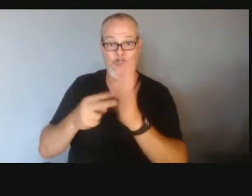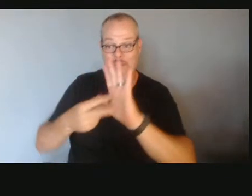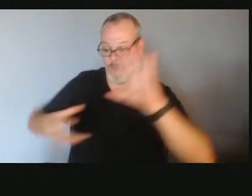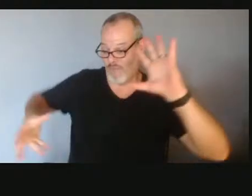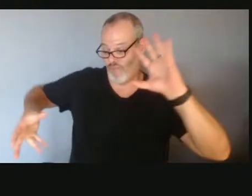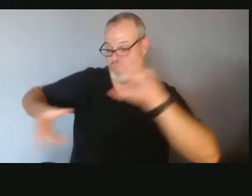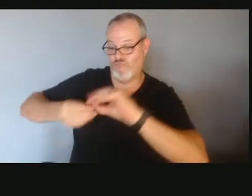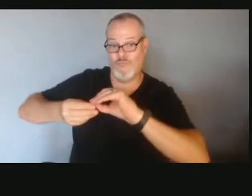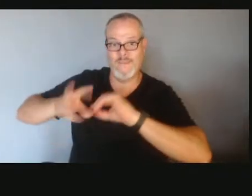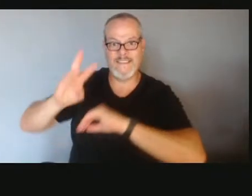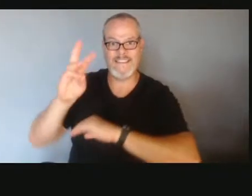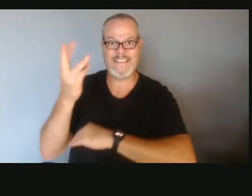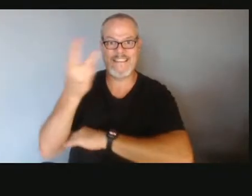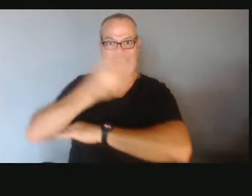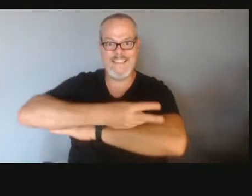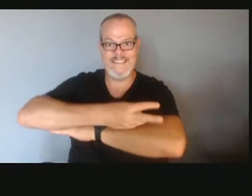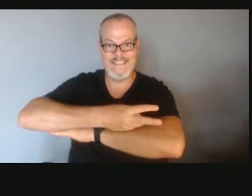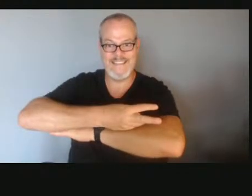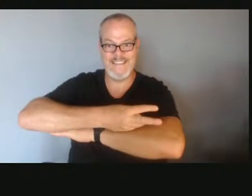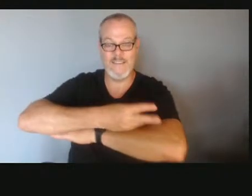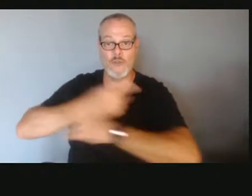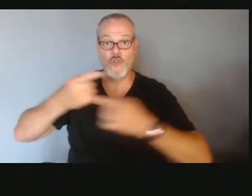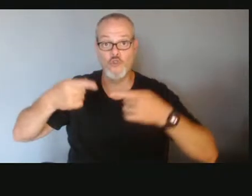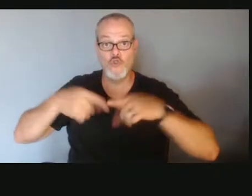days during which we've had all of our